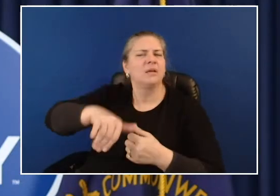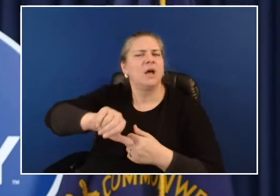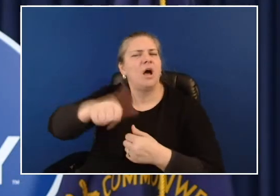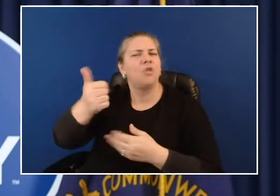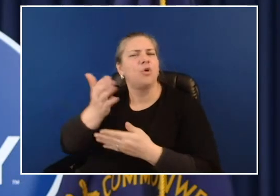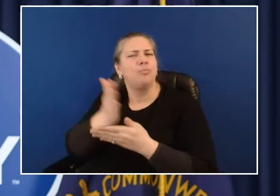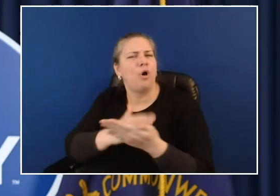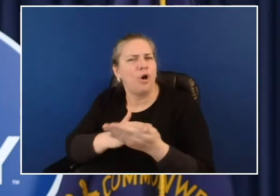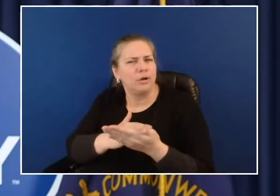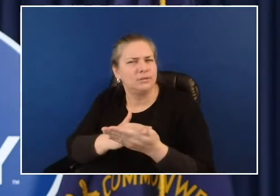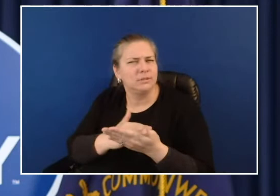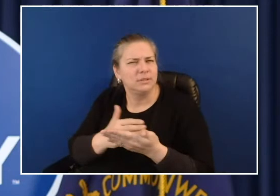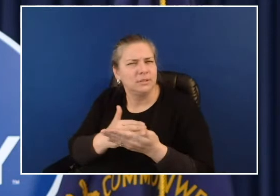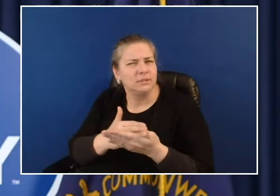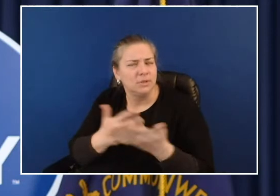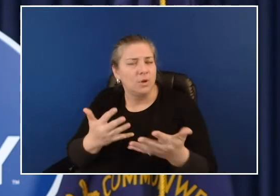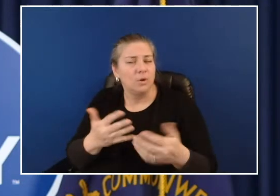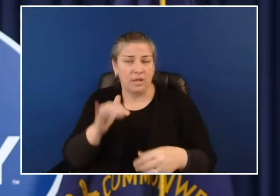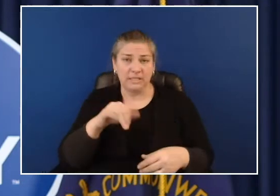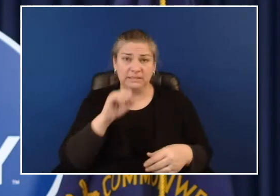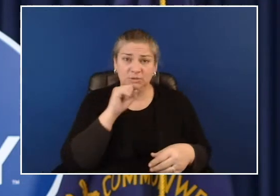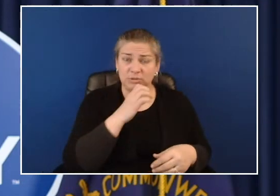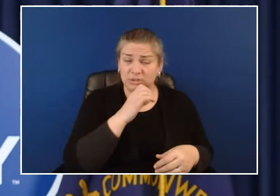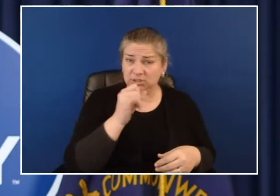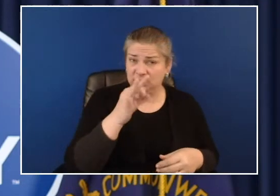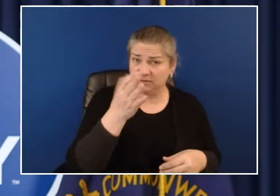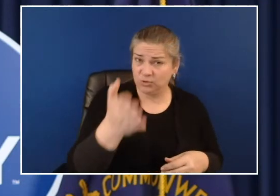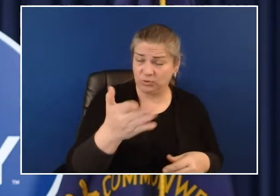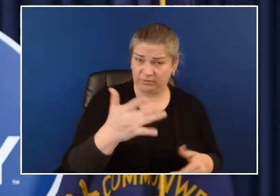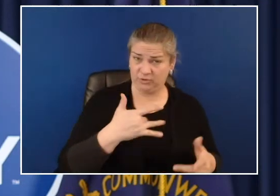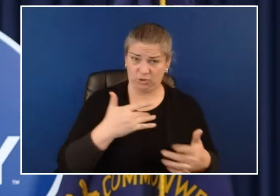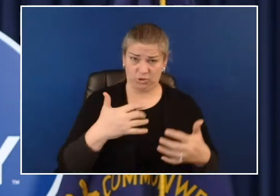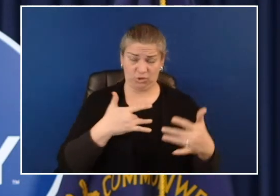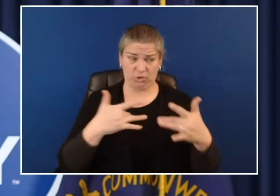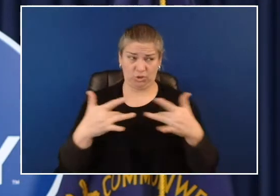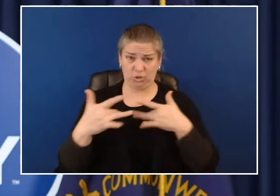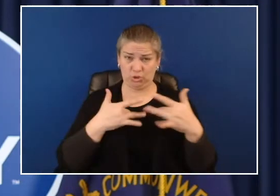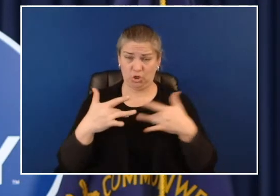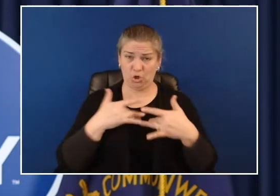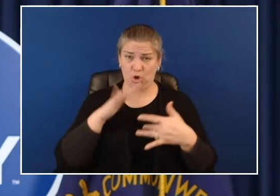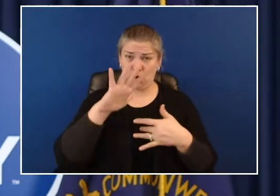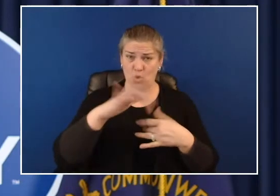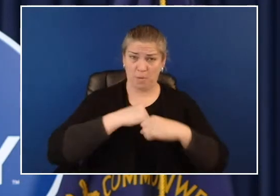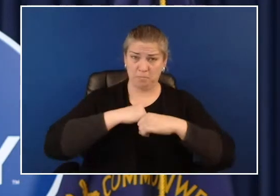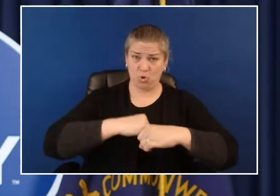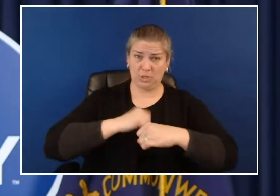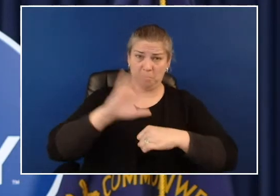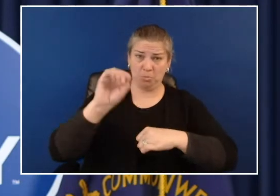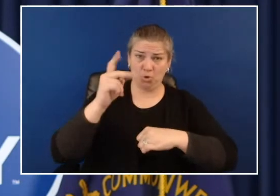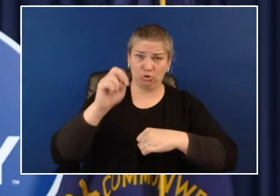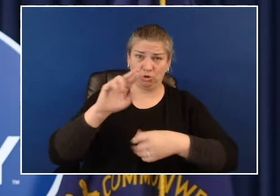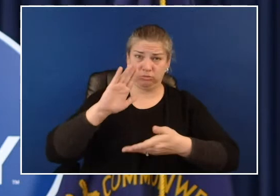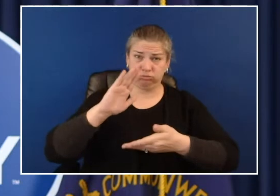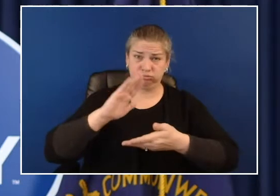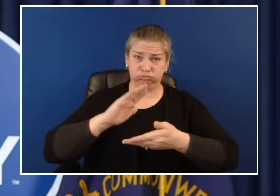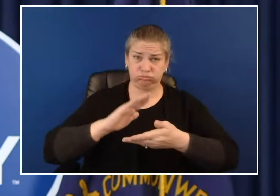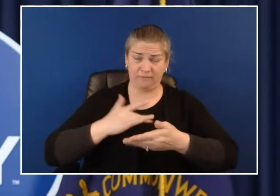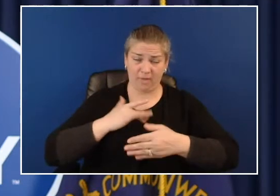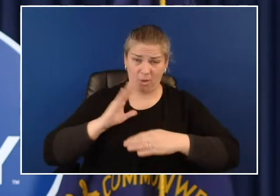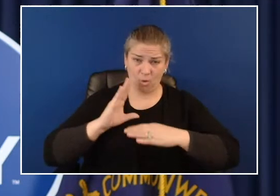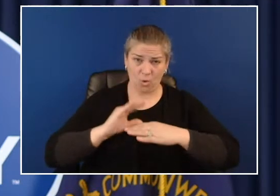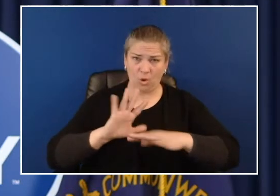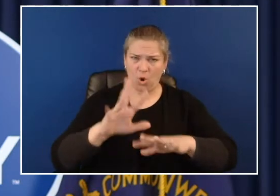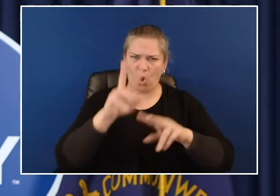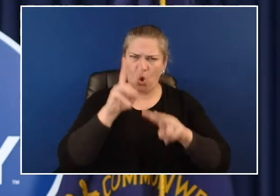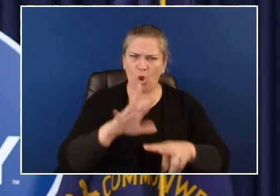process. So what I'd say to those seniors who are a little concerned that they have waning immunity after their booster, look through your total exposure, look through your